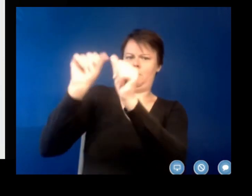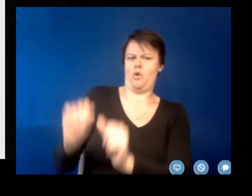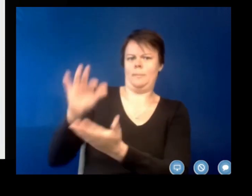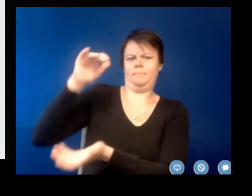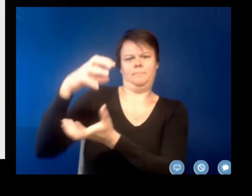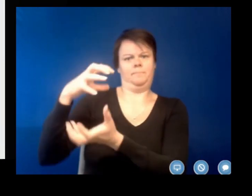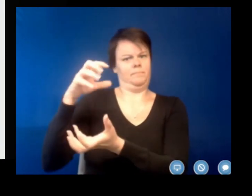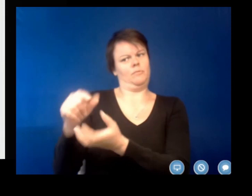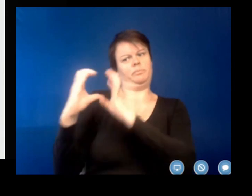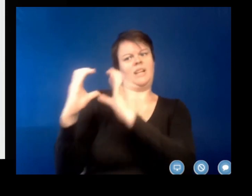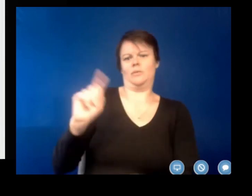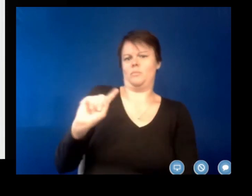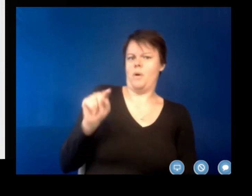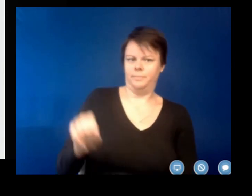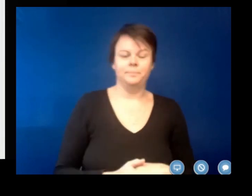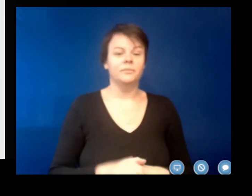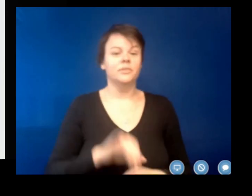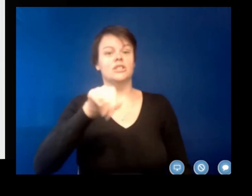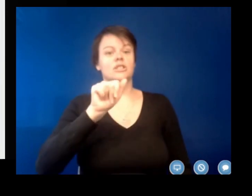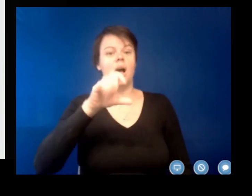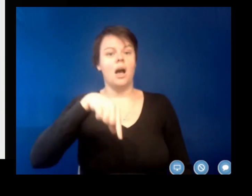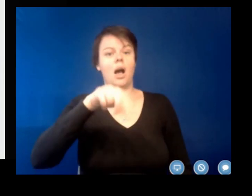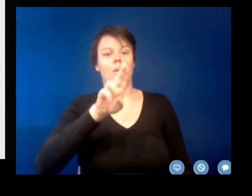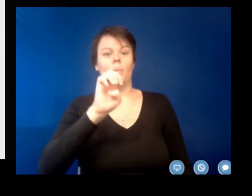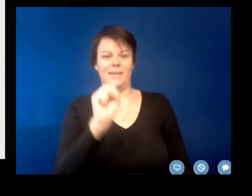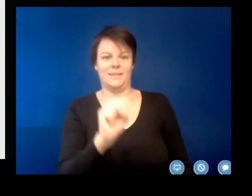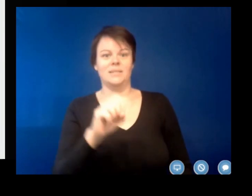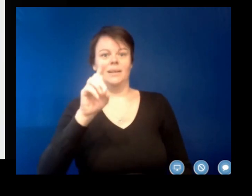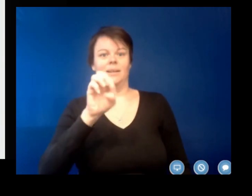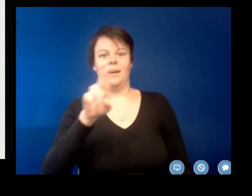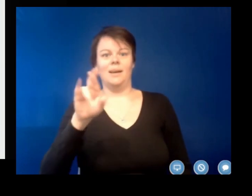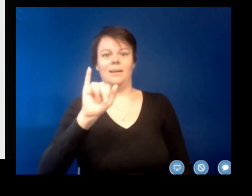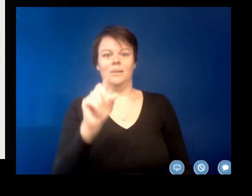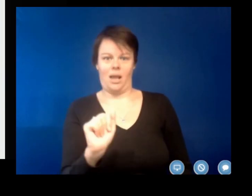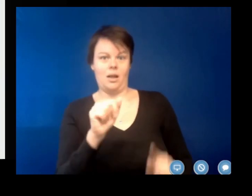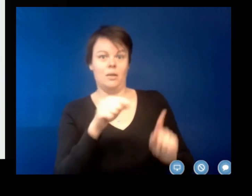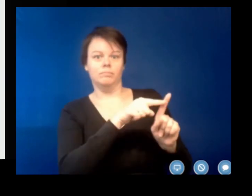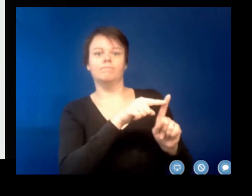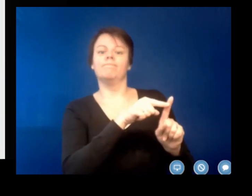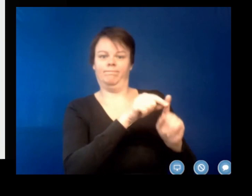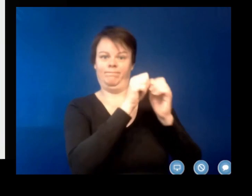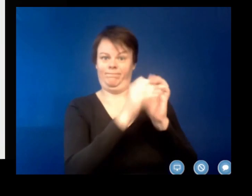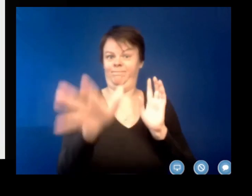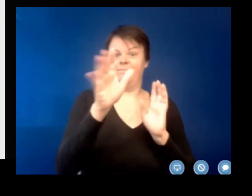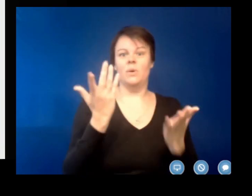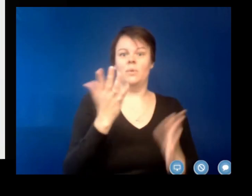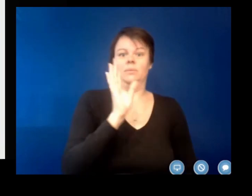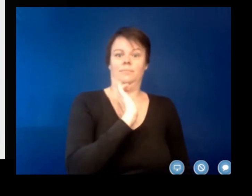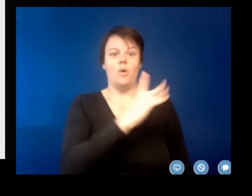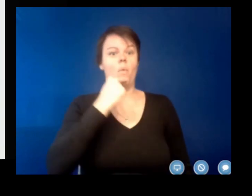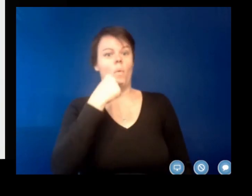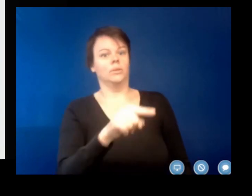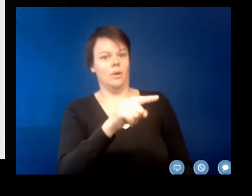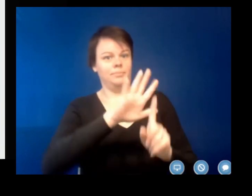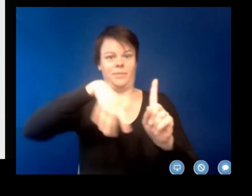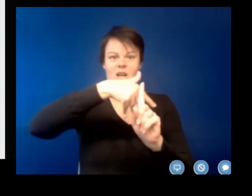brotherhood. His thinking reminds the challenges of emotions and the danger of othering